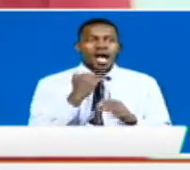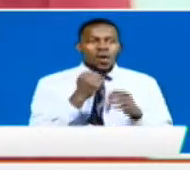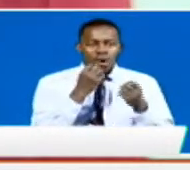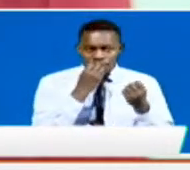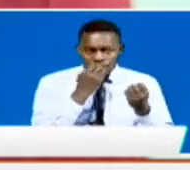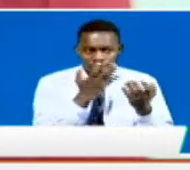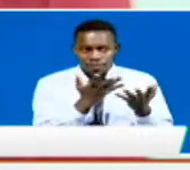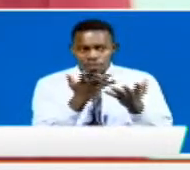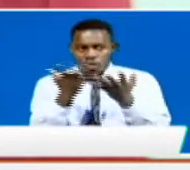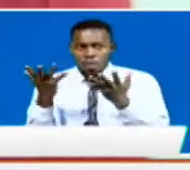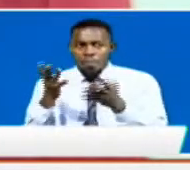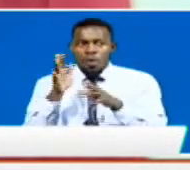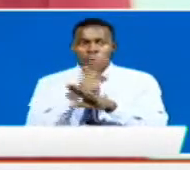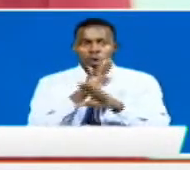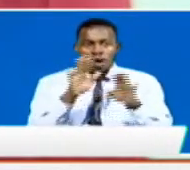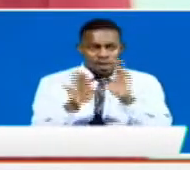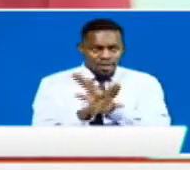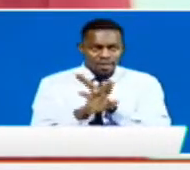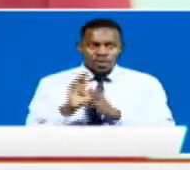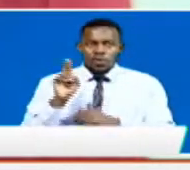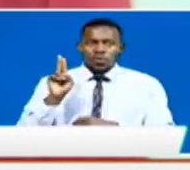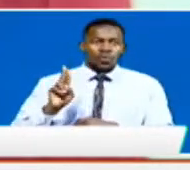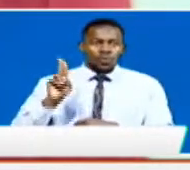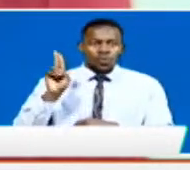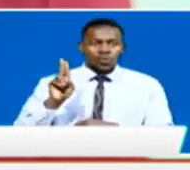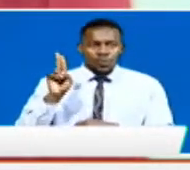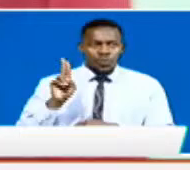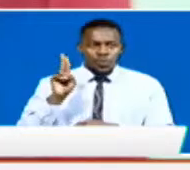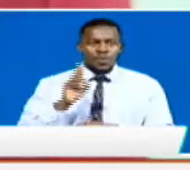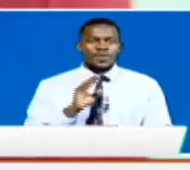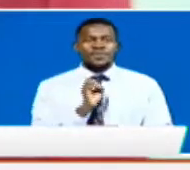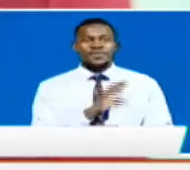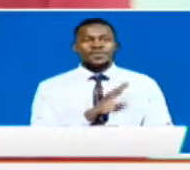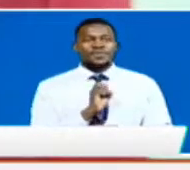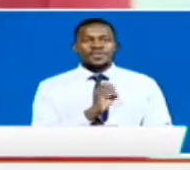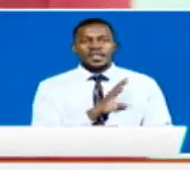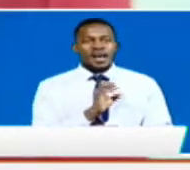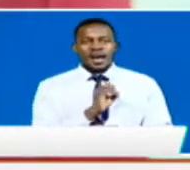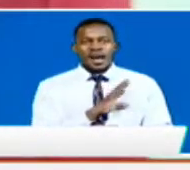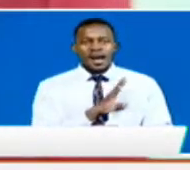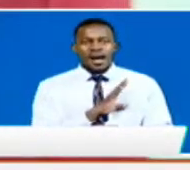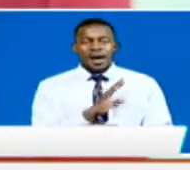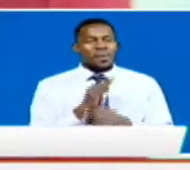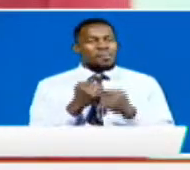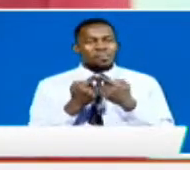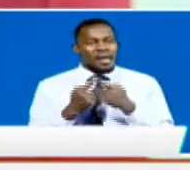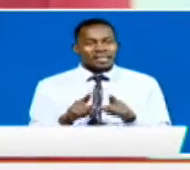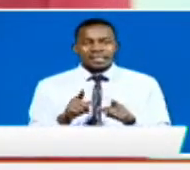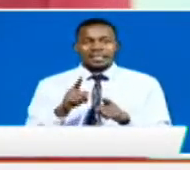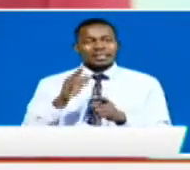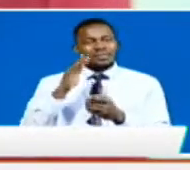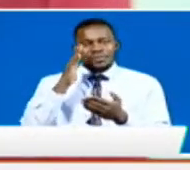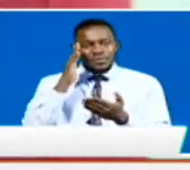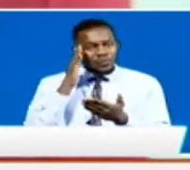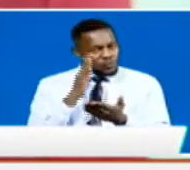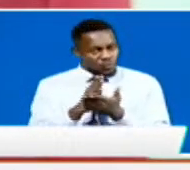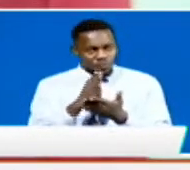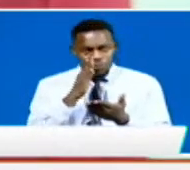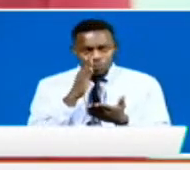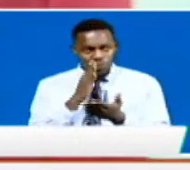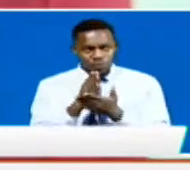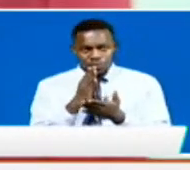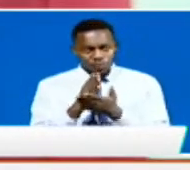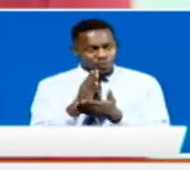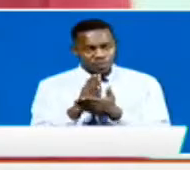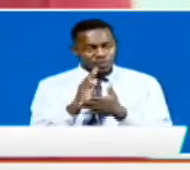fear of the former head of state by KK is so real. It is part of what you saw from those rebels of